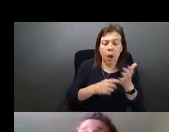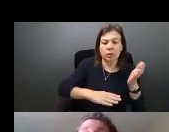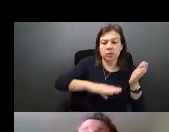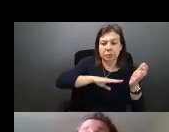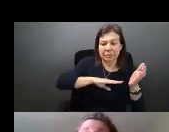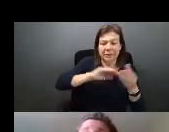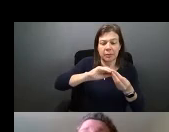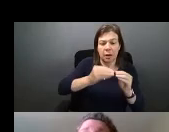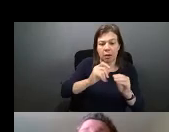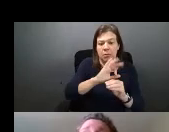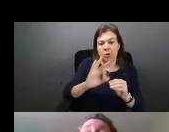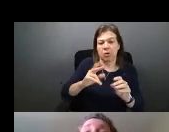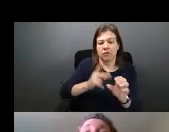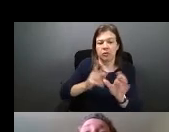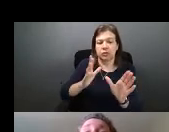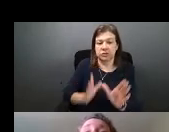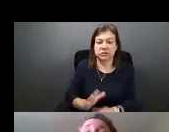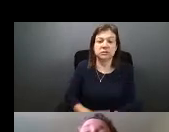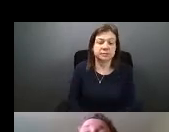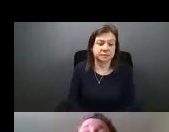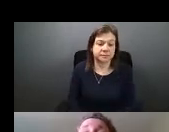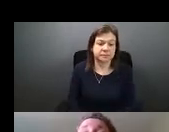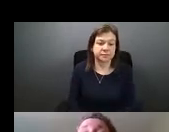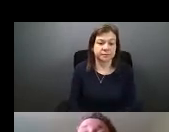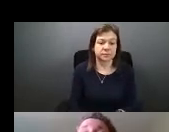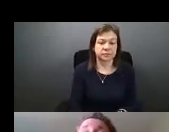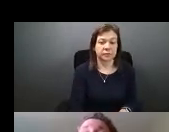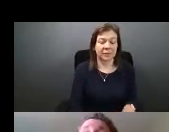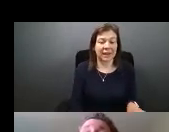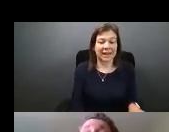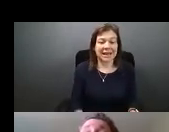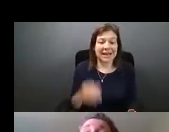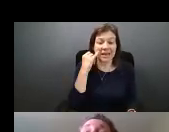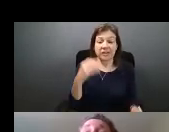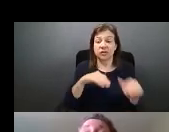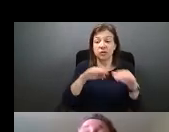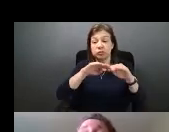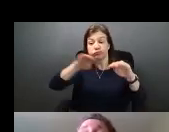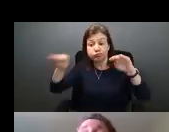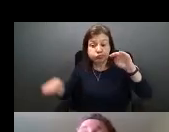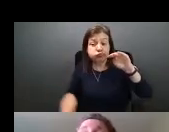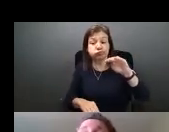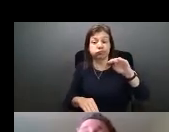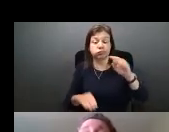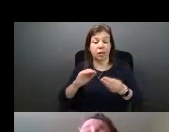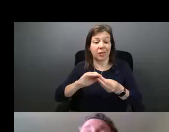number of participants. If you go significantly below the agreed upon participant numbers, the